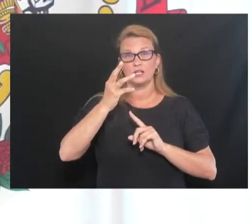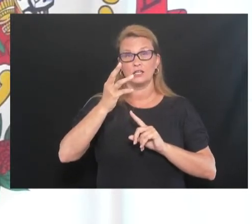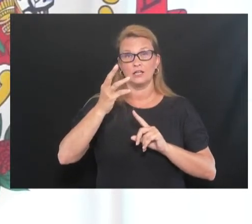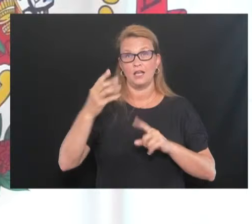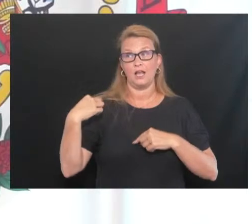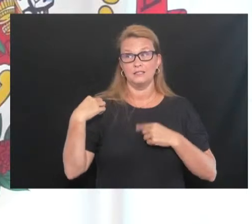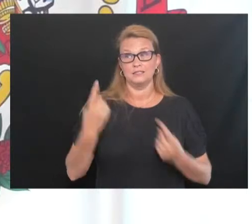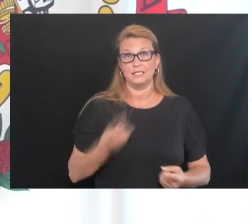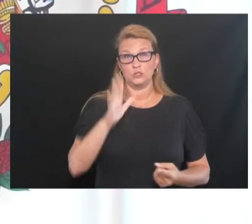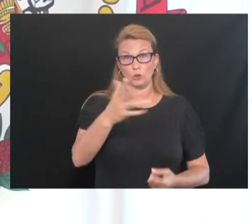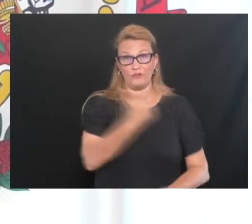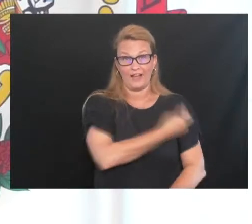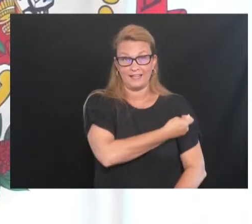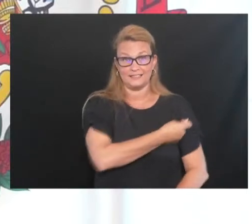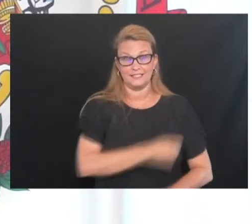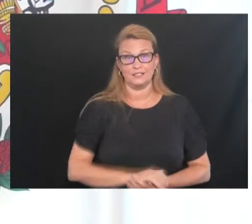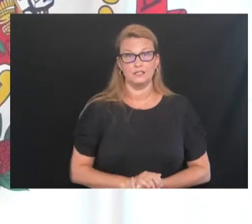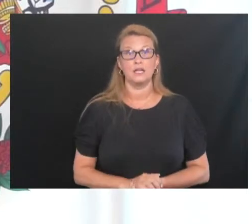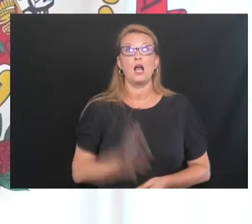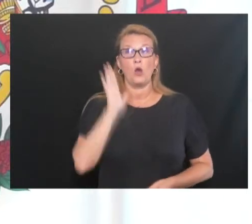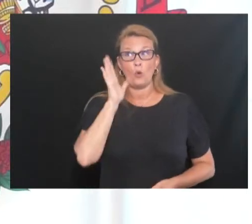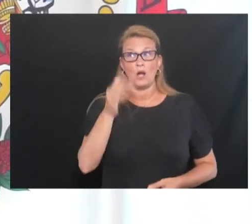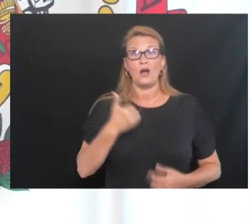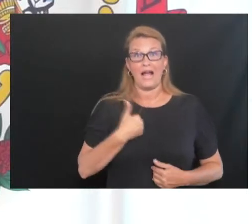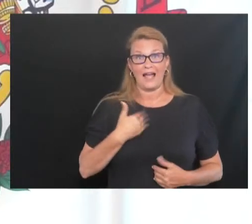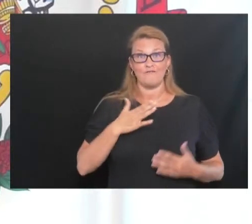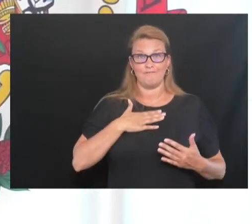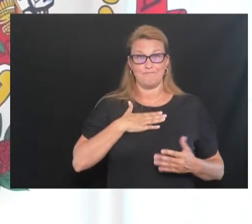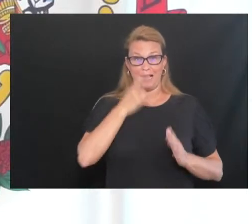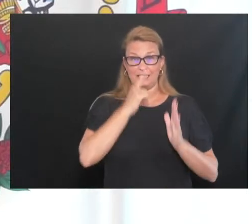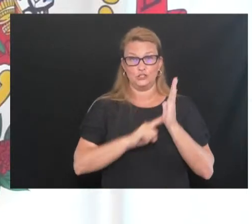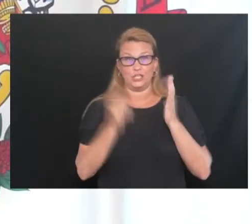vaccine. I'll get my antibodies checked today.